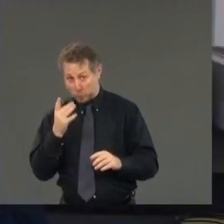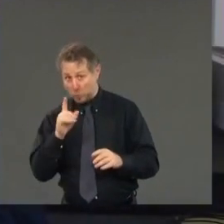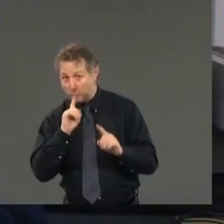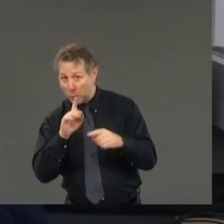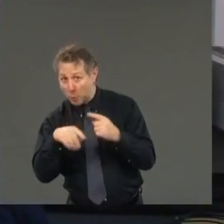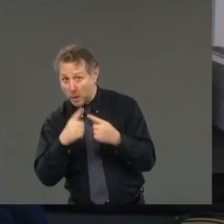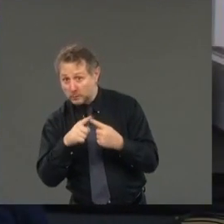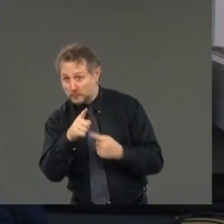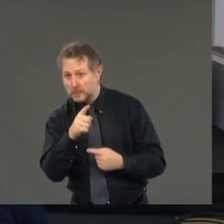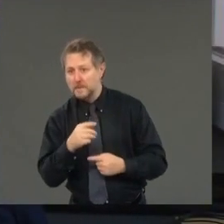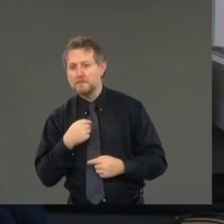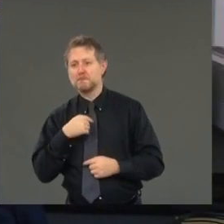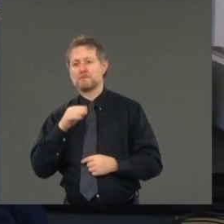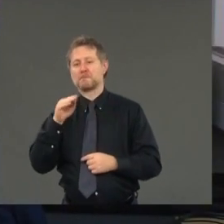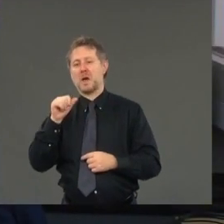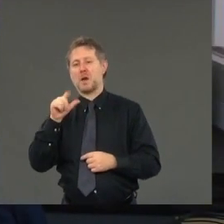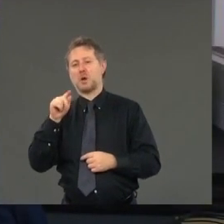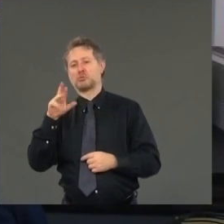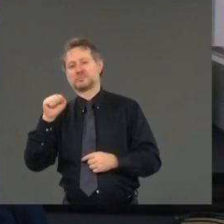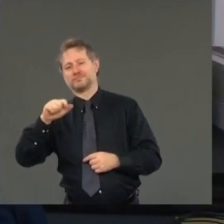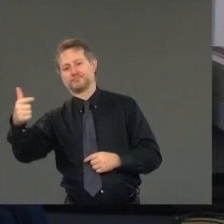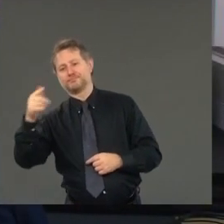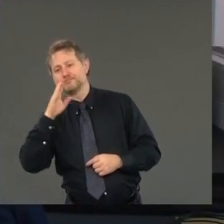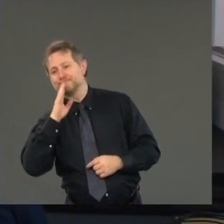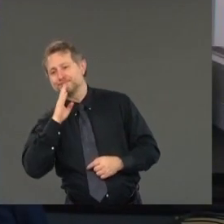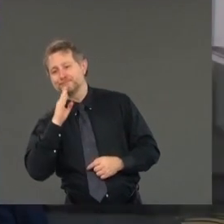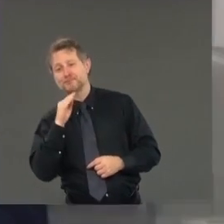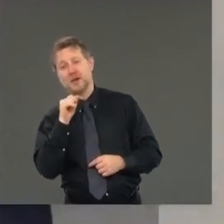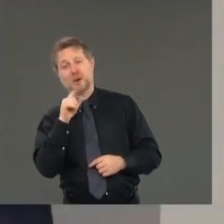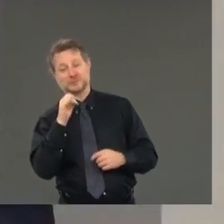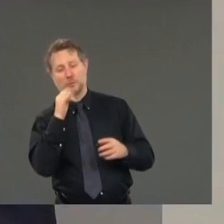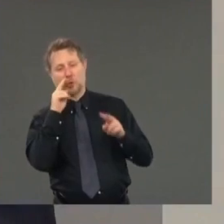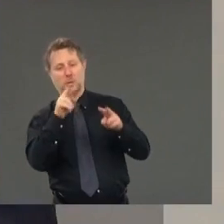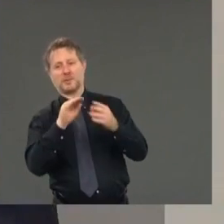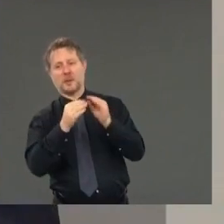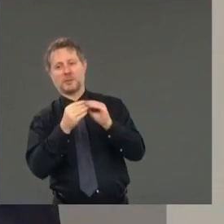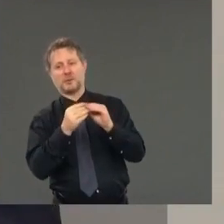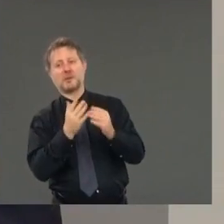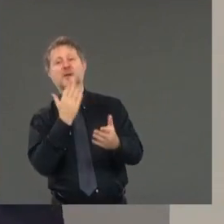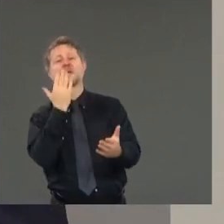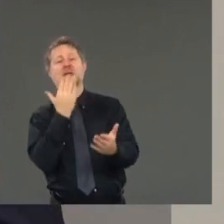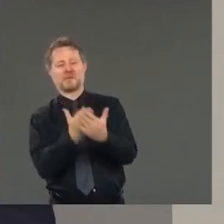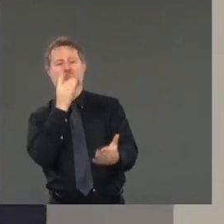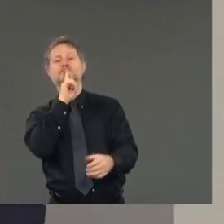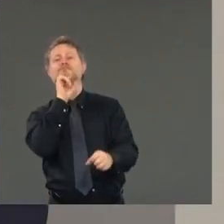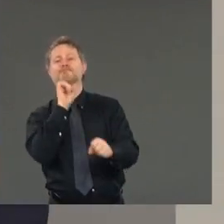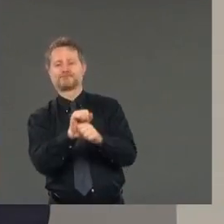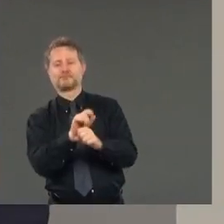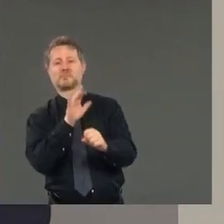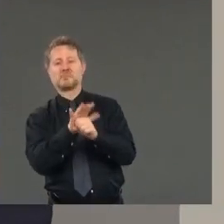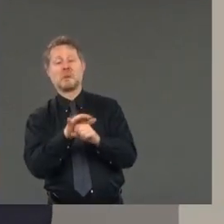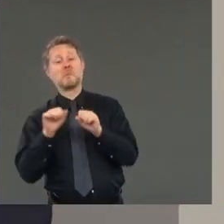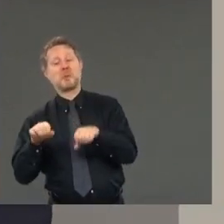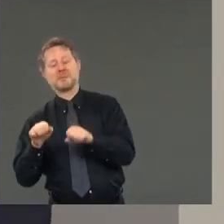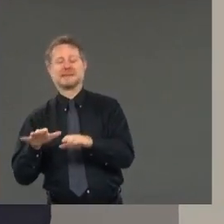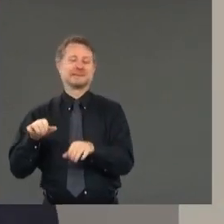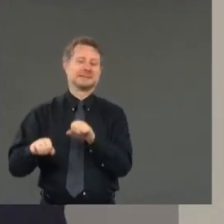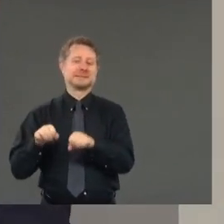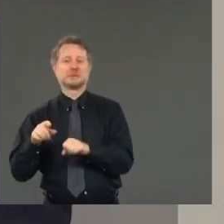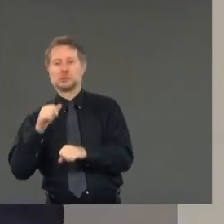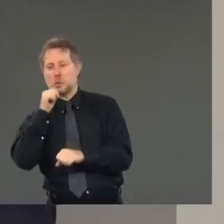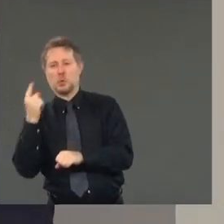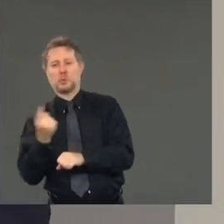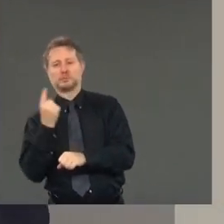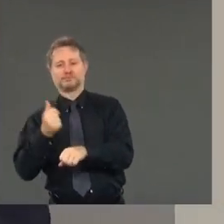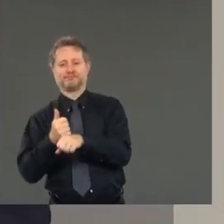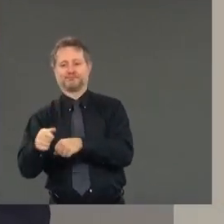on the website is confirmed deaths, because most often probable deaths they're not always cases of COVID, so we want to be